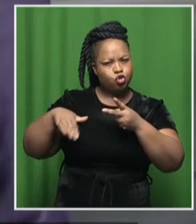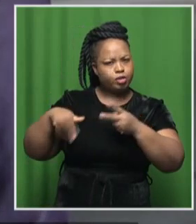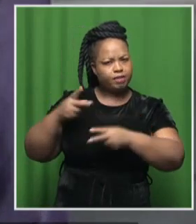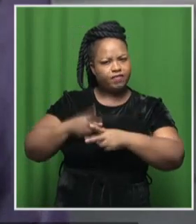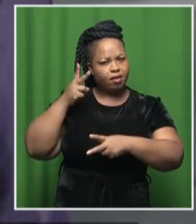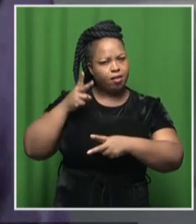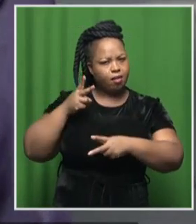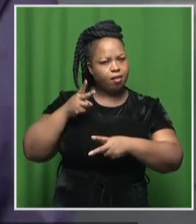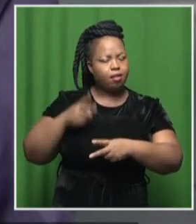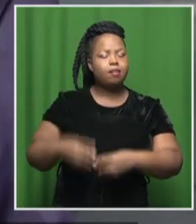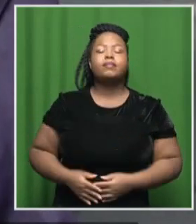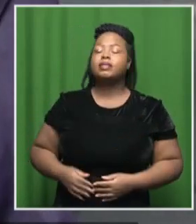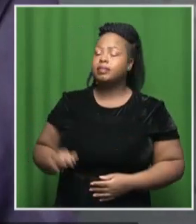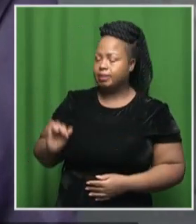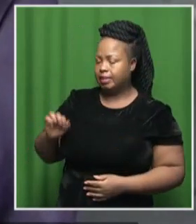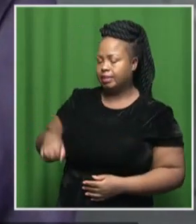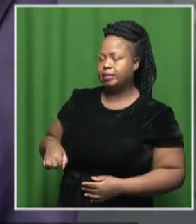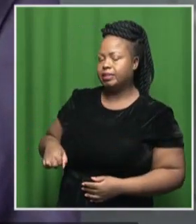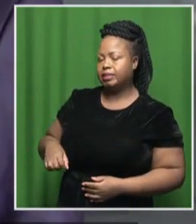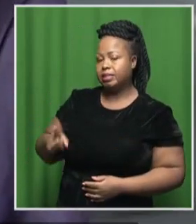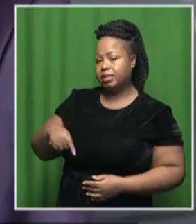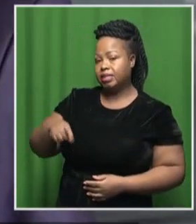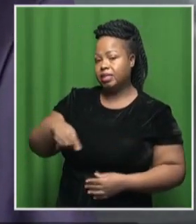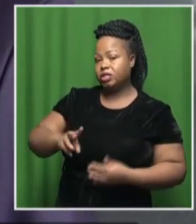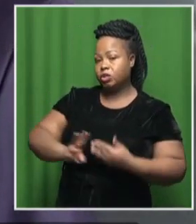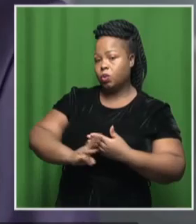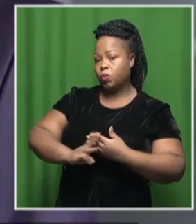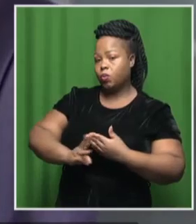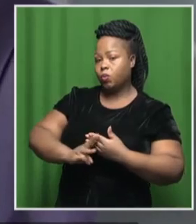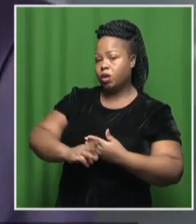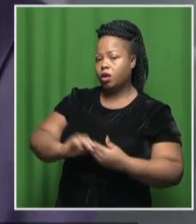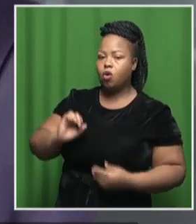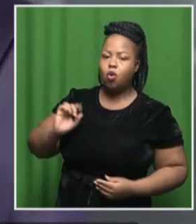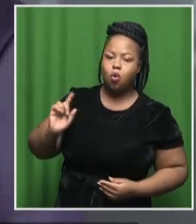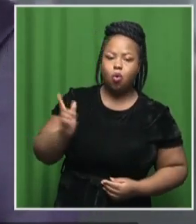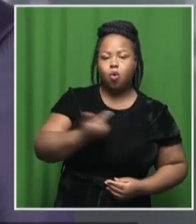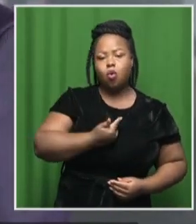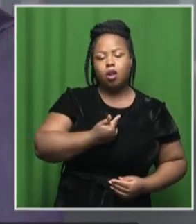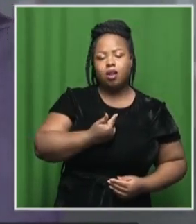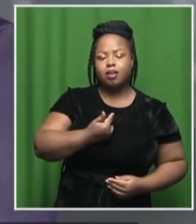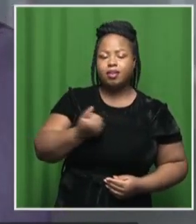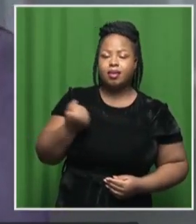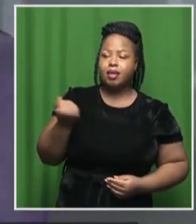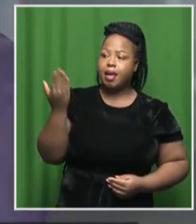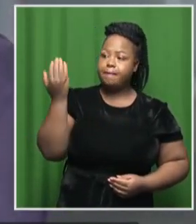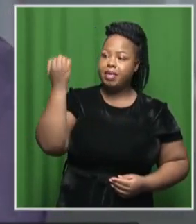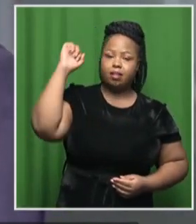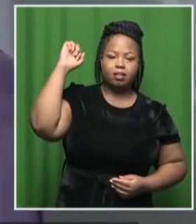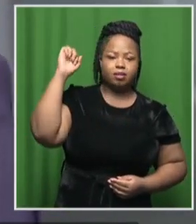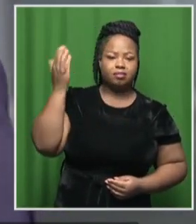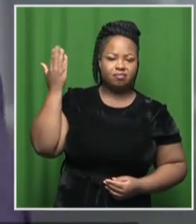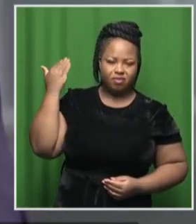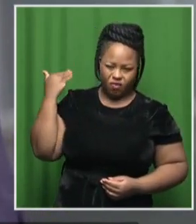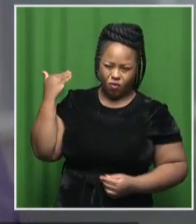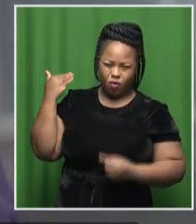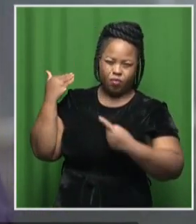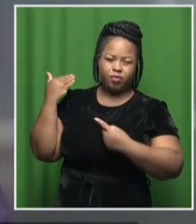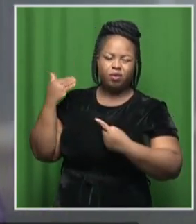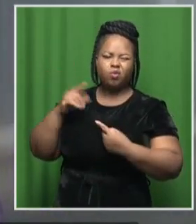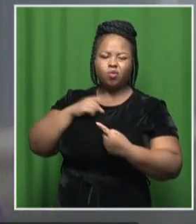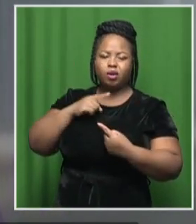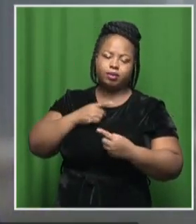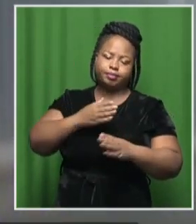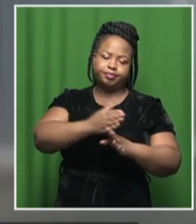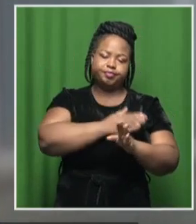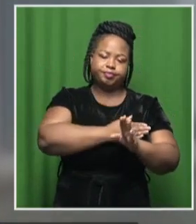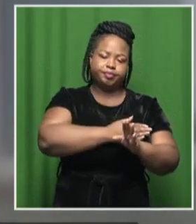This week, all of the appeals that parties and candidates had following the